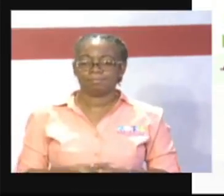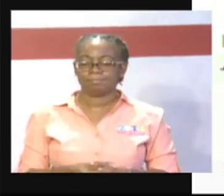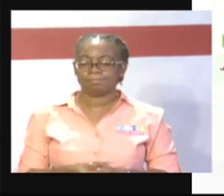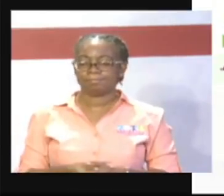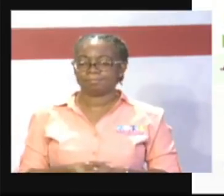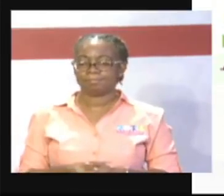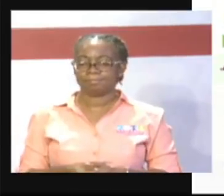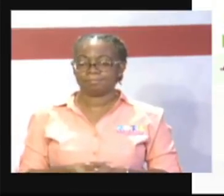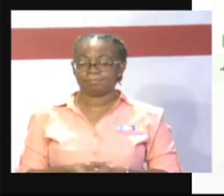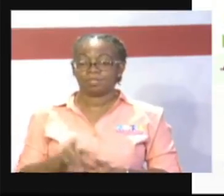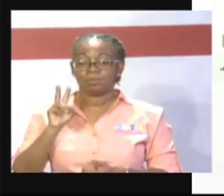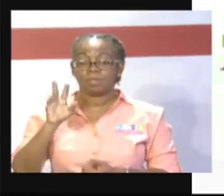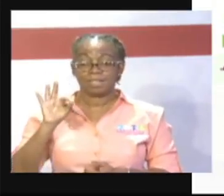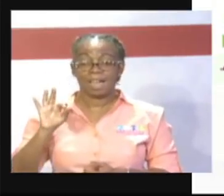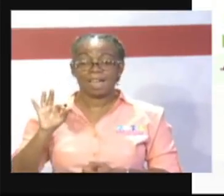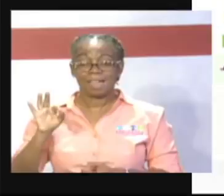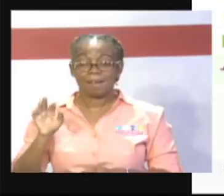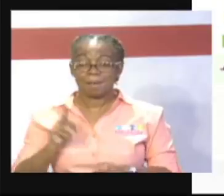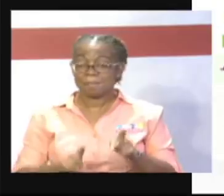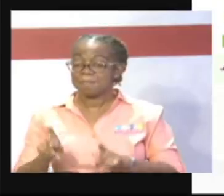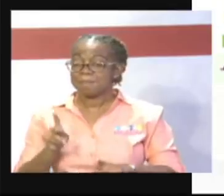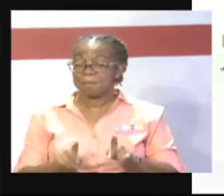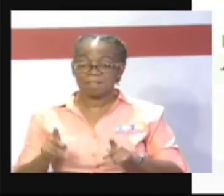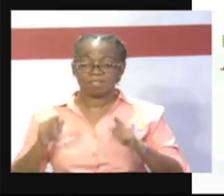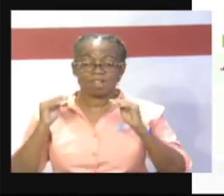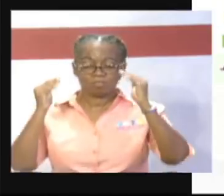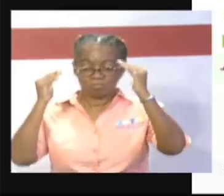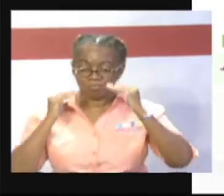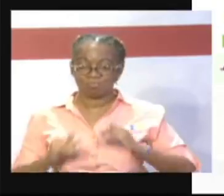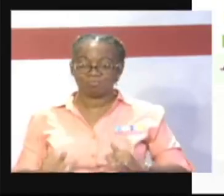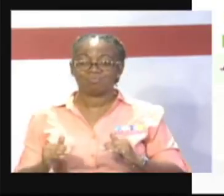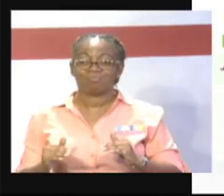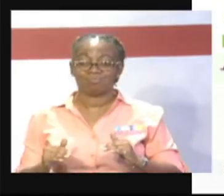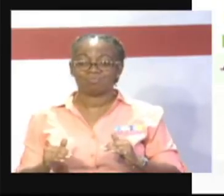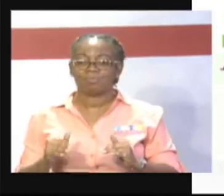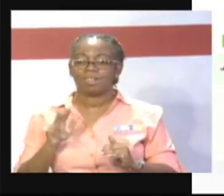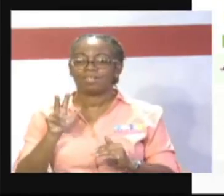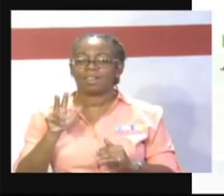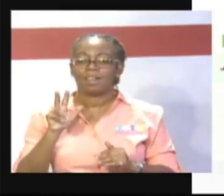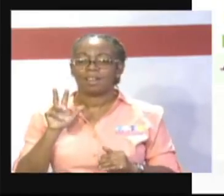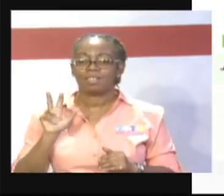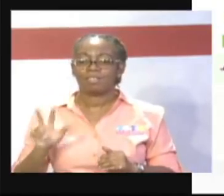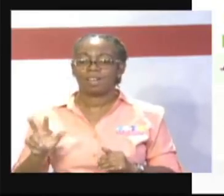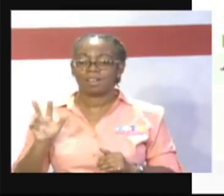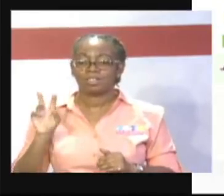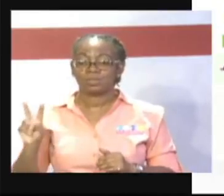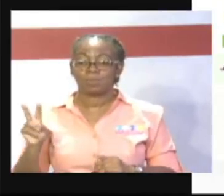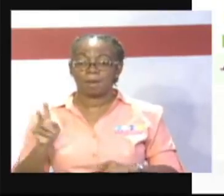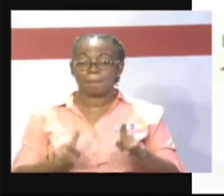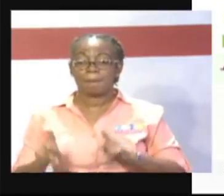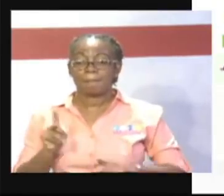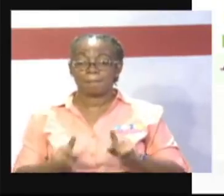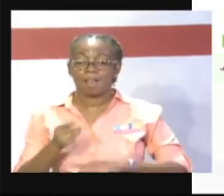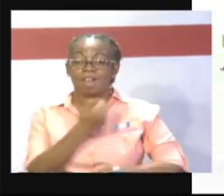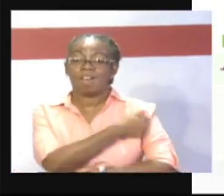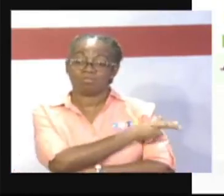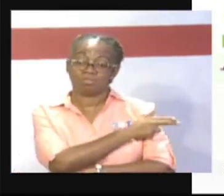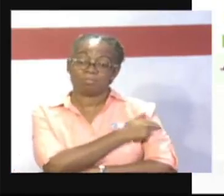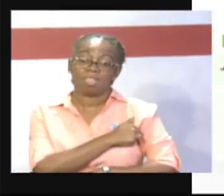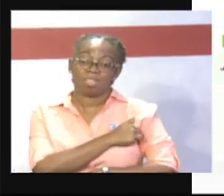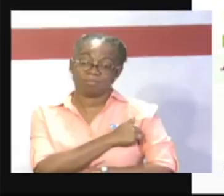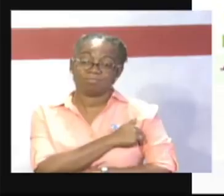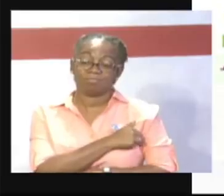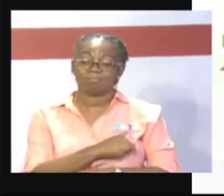health, 29 persons in step-down facilities, and 332 persons in